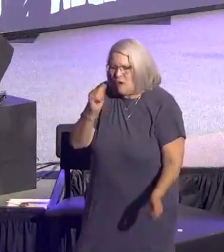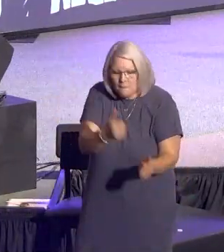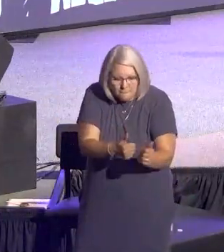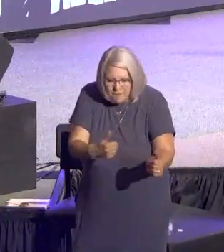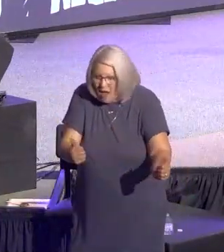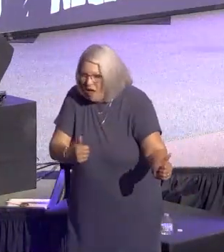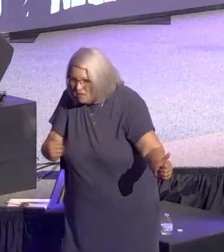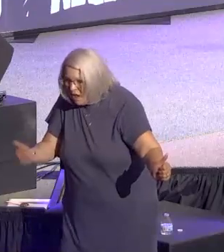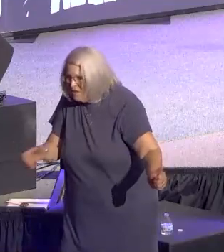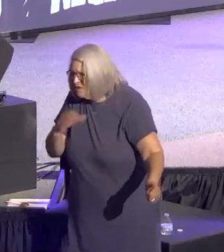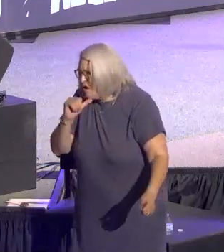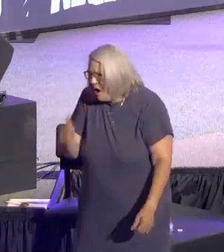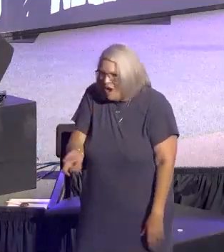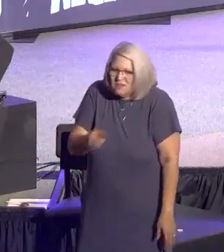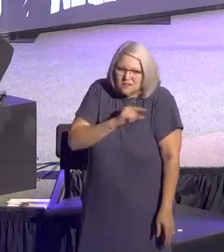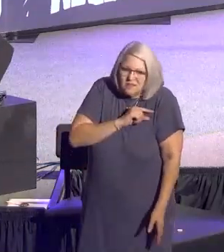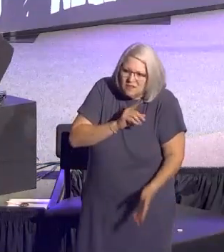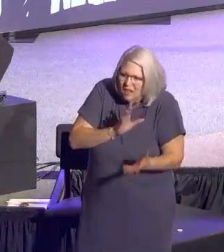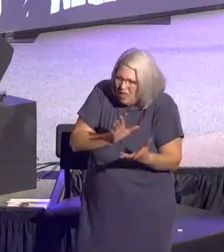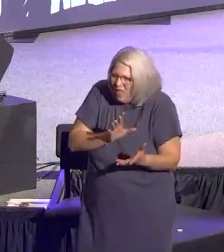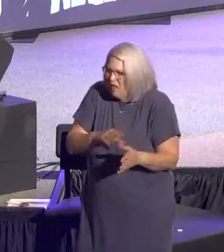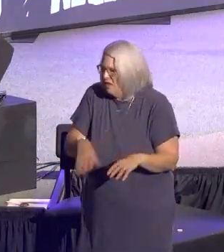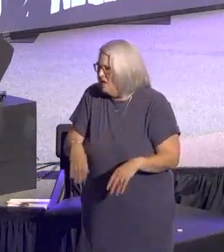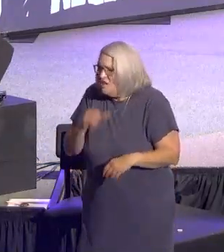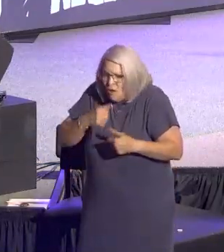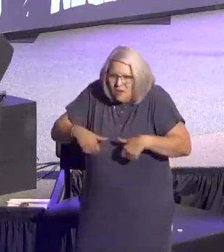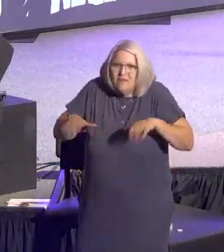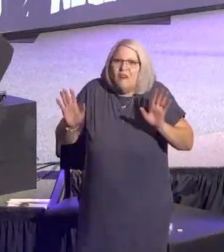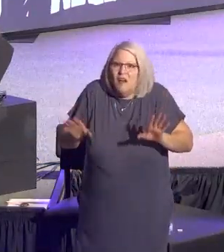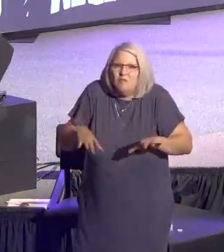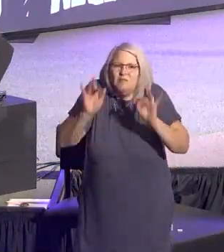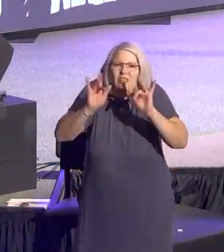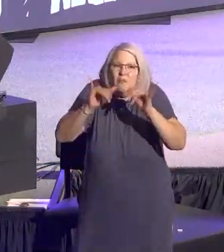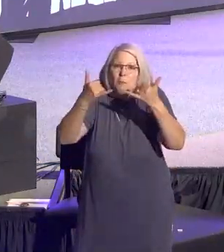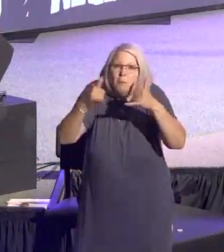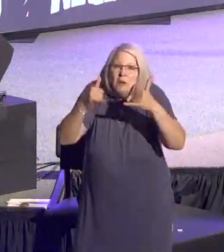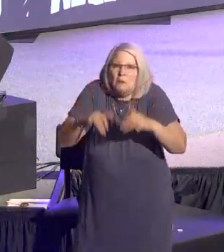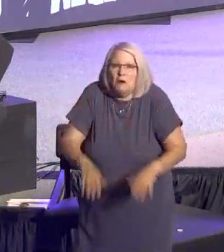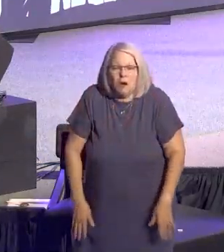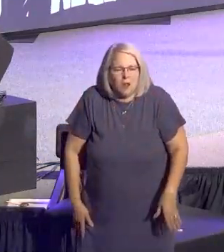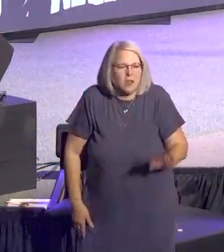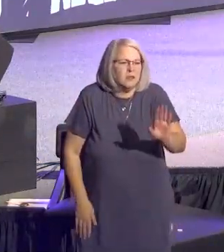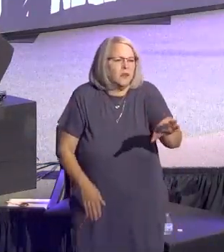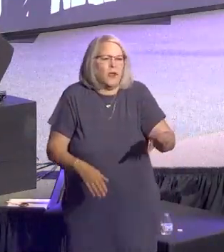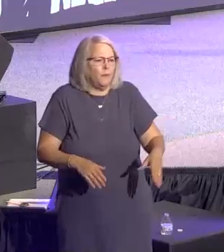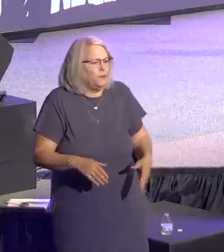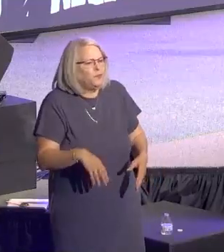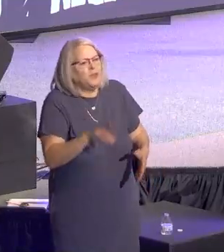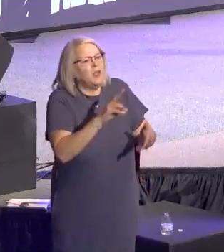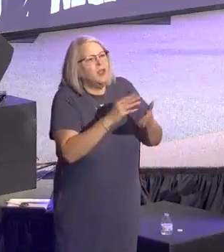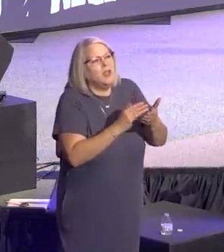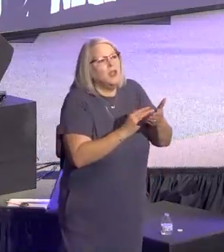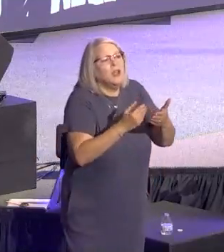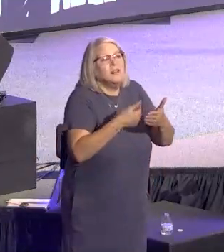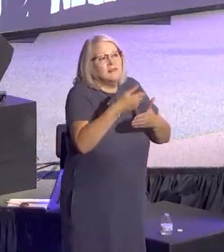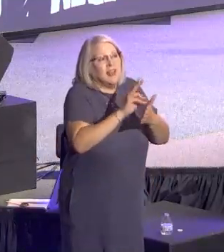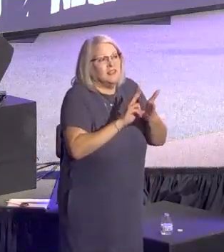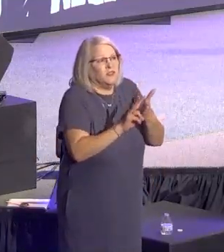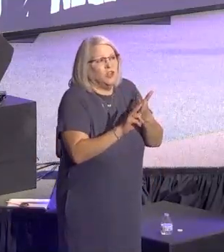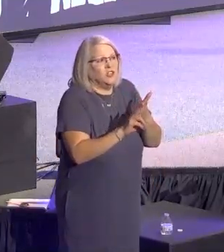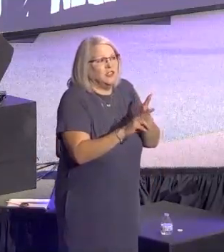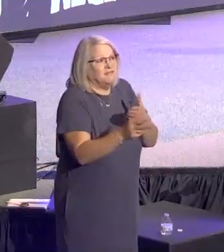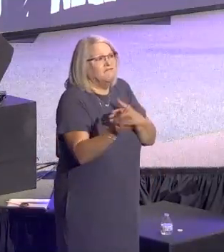know, don't get discouraged. Don't give up. You know, don't have a pity party. Look at the next verse, verse 18.